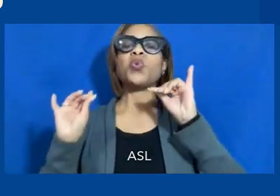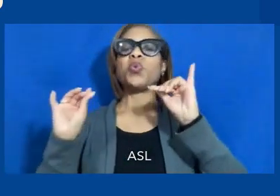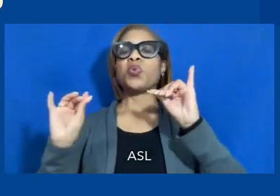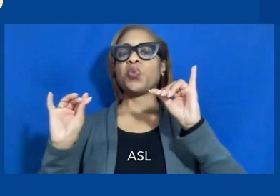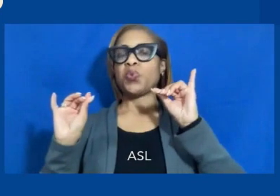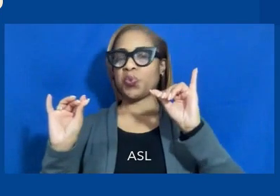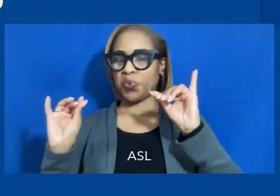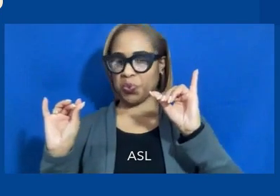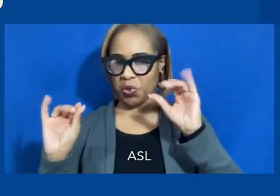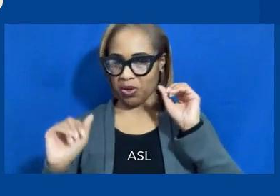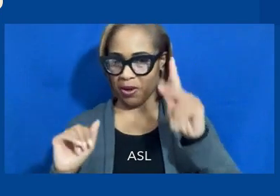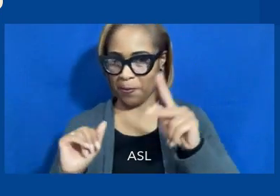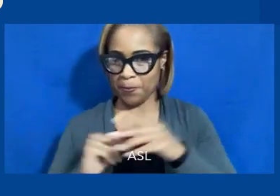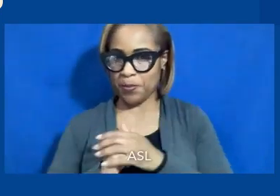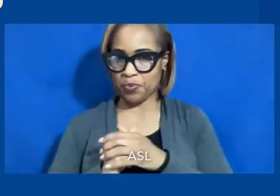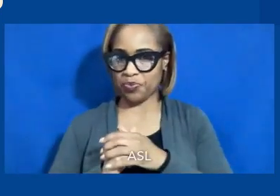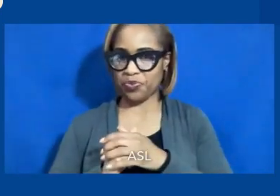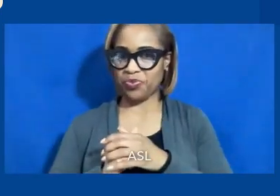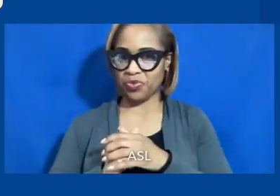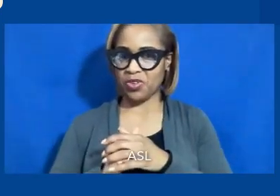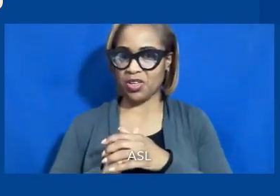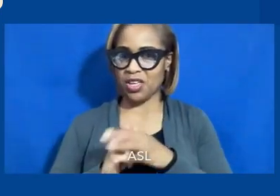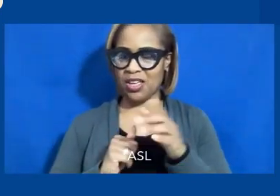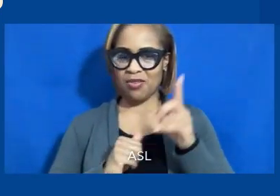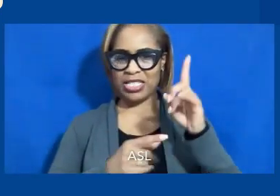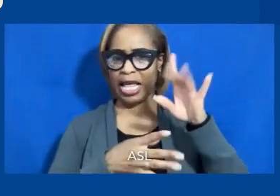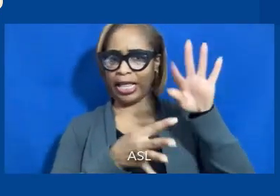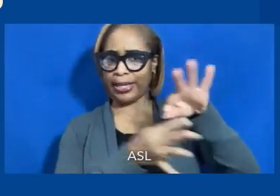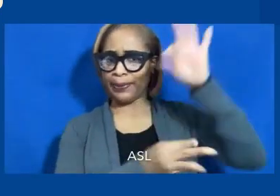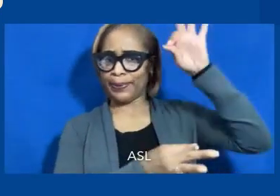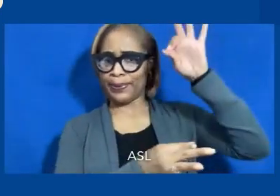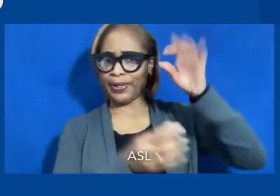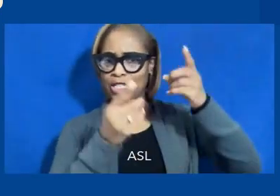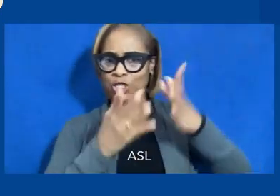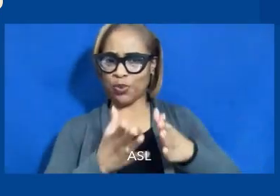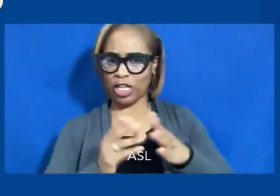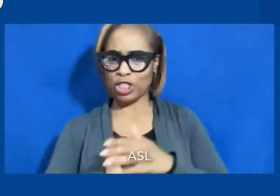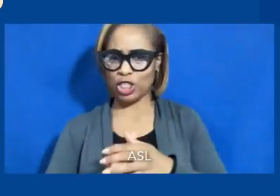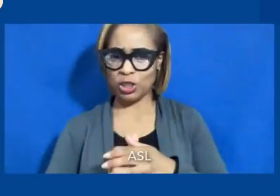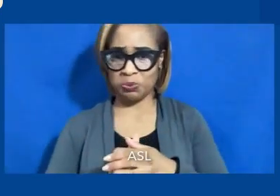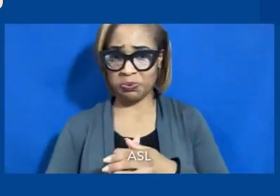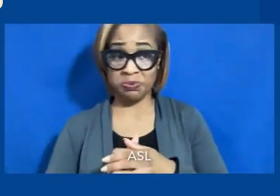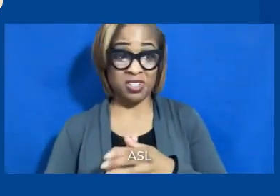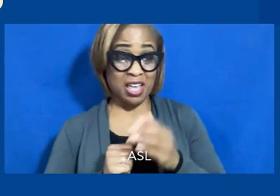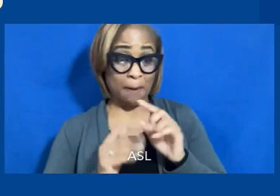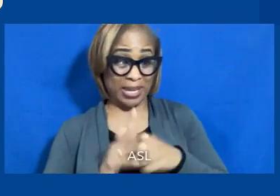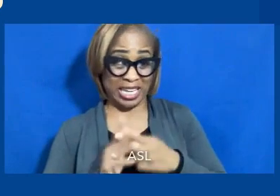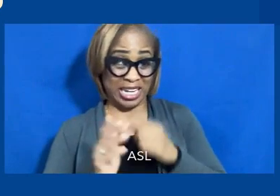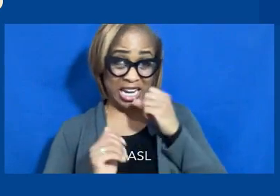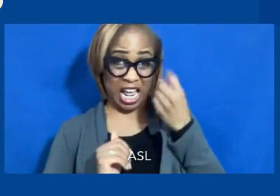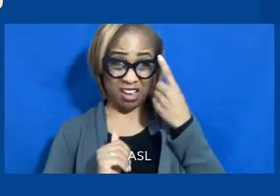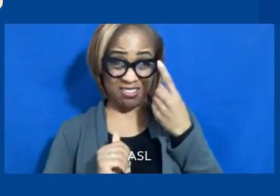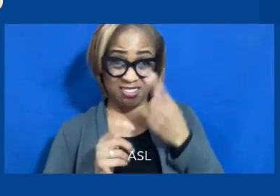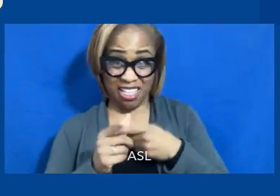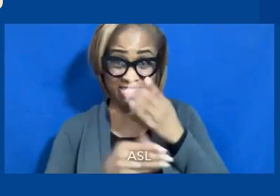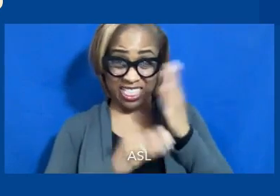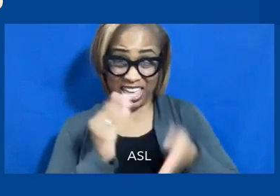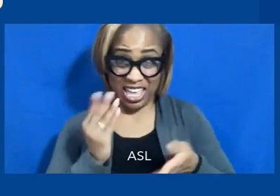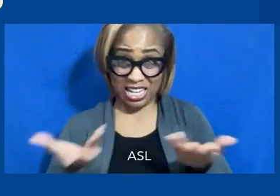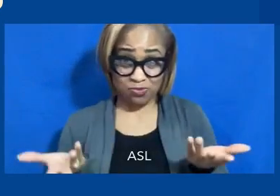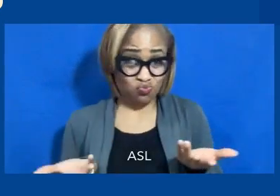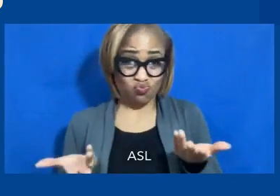a phantom director. I didn't understand the director at the beginning, and at the end, I still don't understand